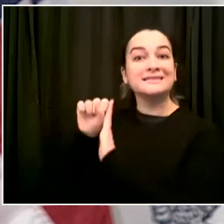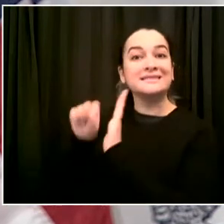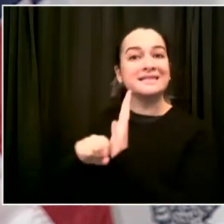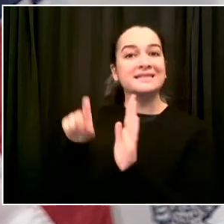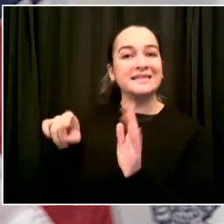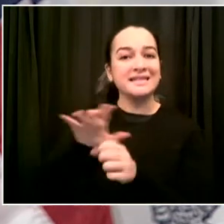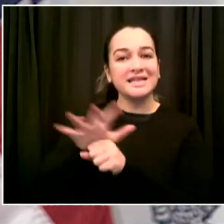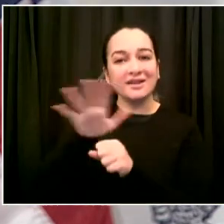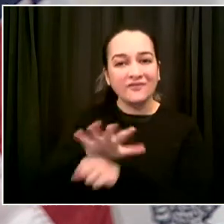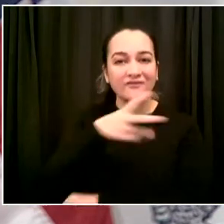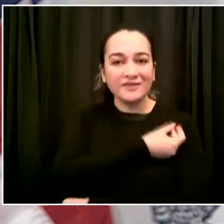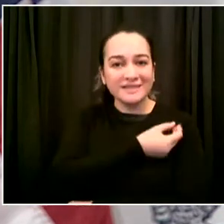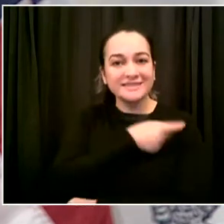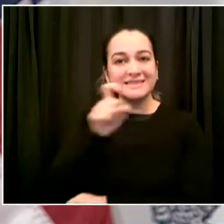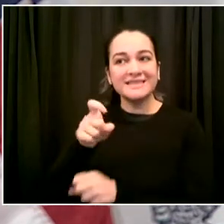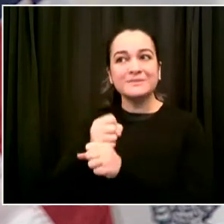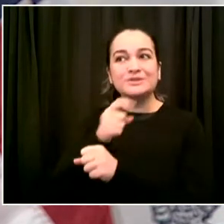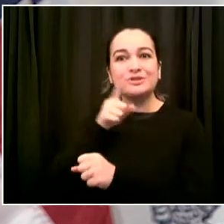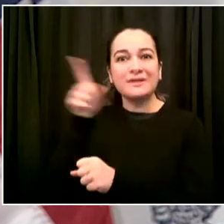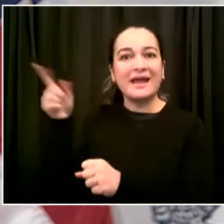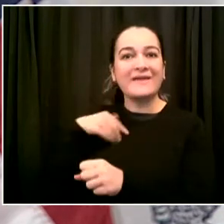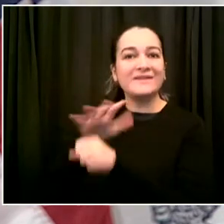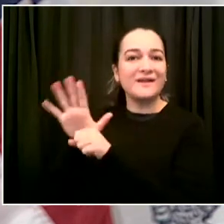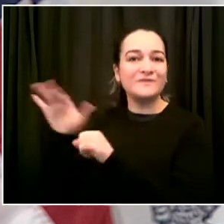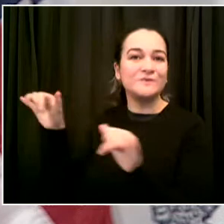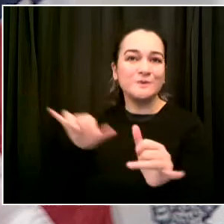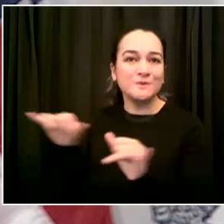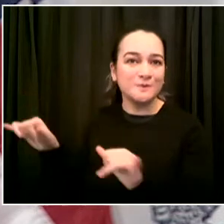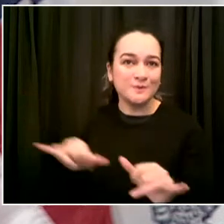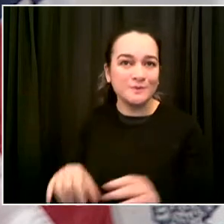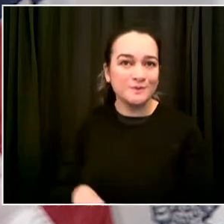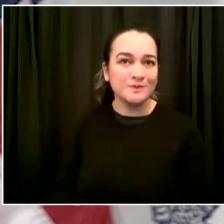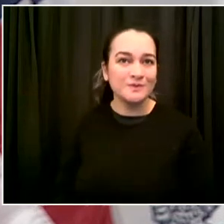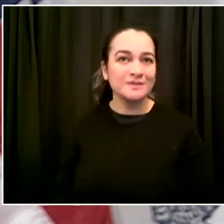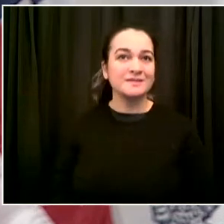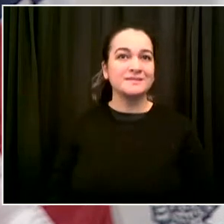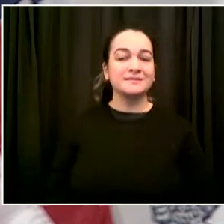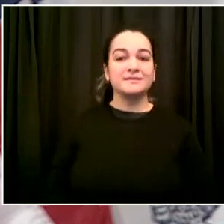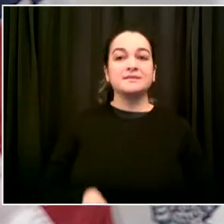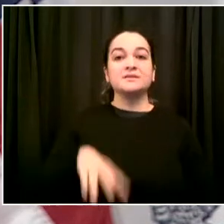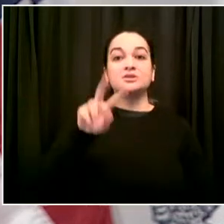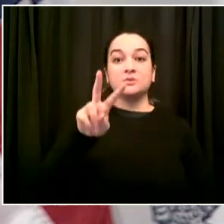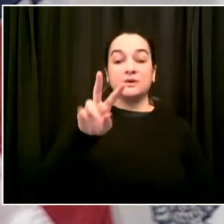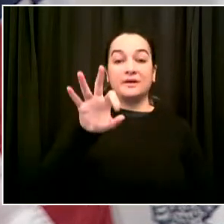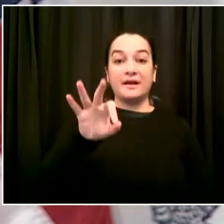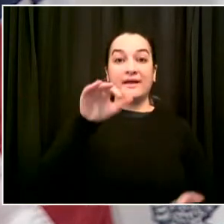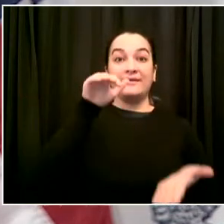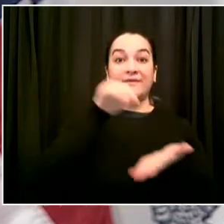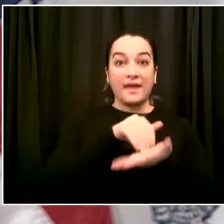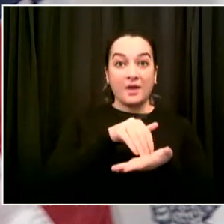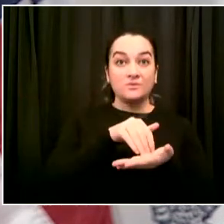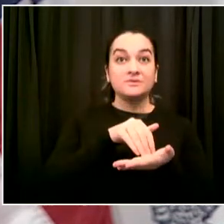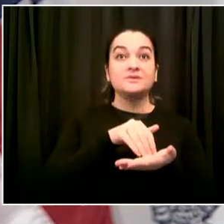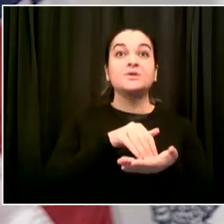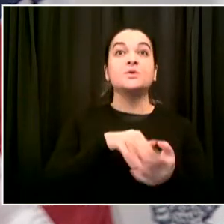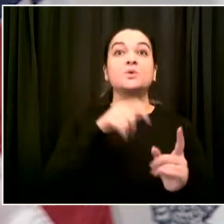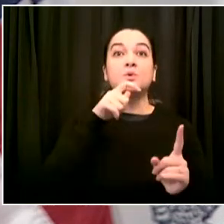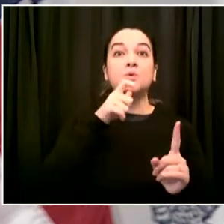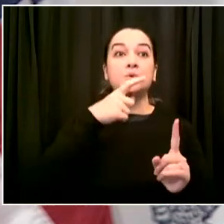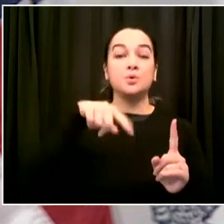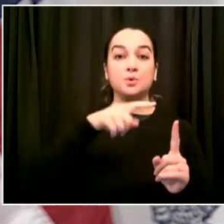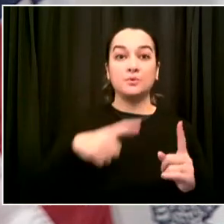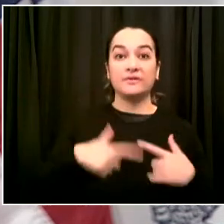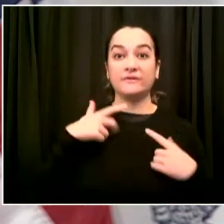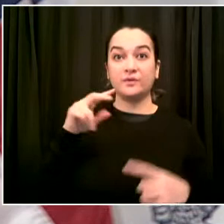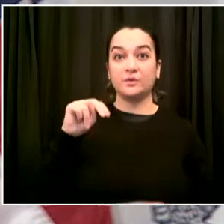folks are public servants who serve us as absolutely a fair and smart priority. But some of those, I'm sure, are